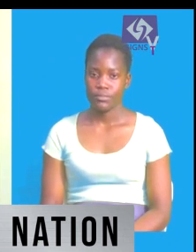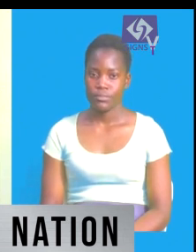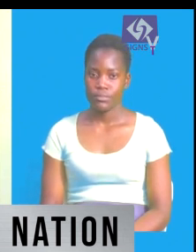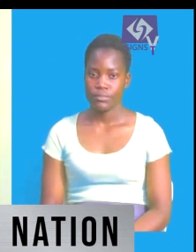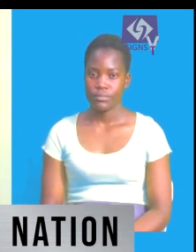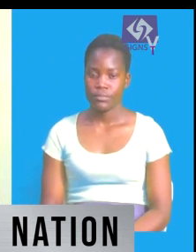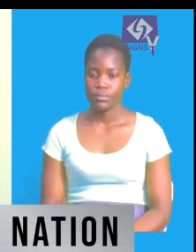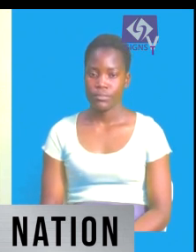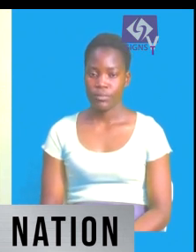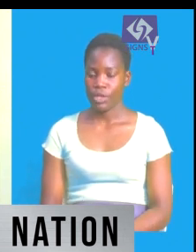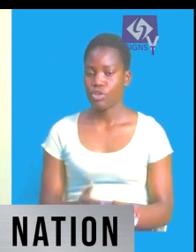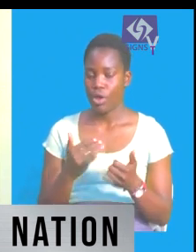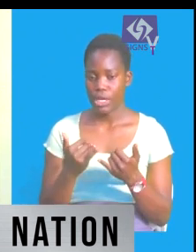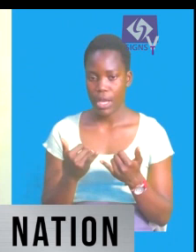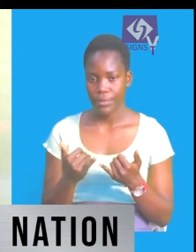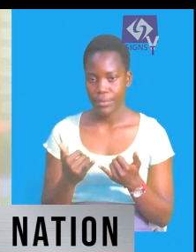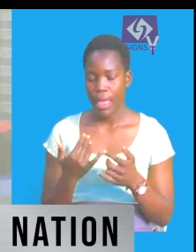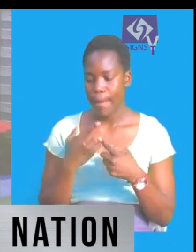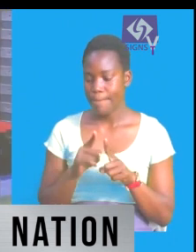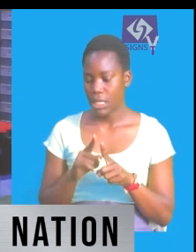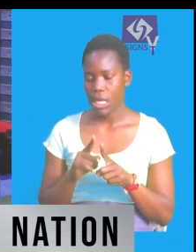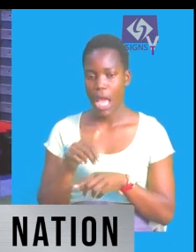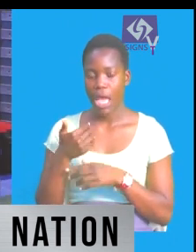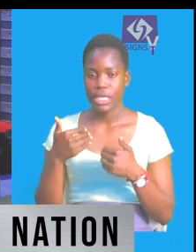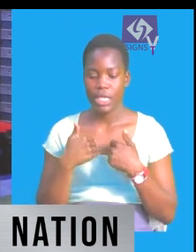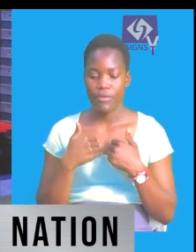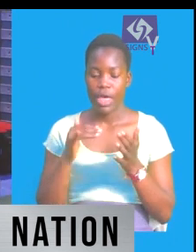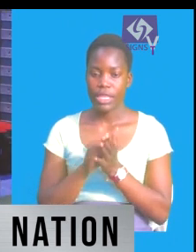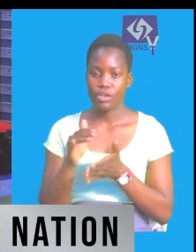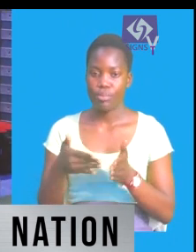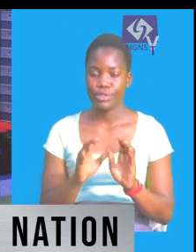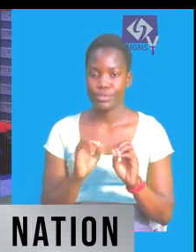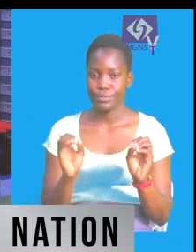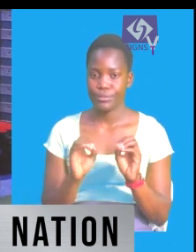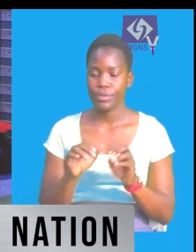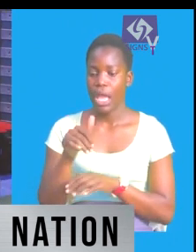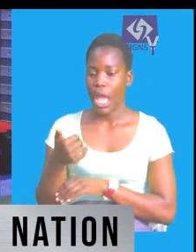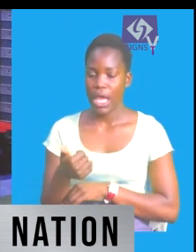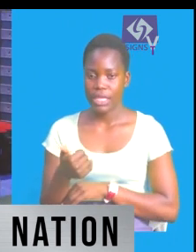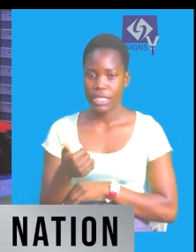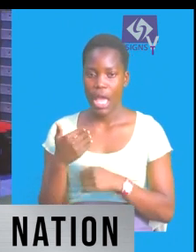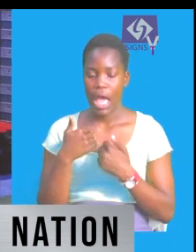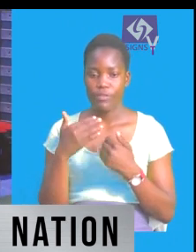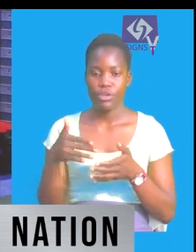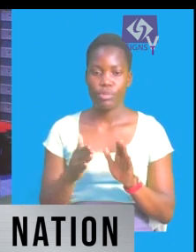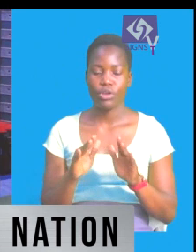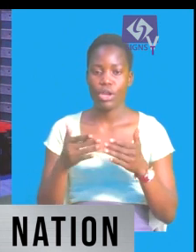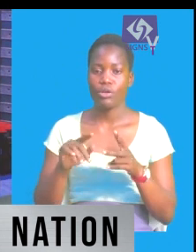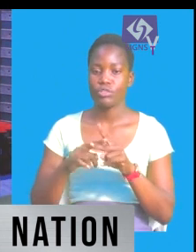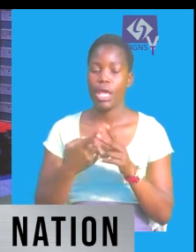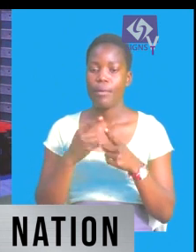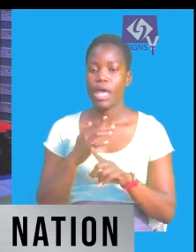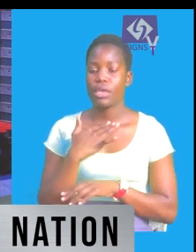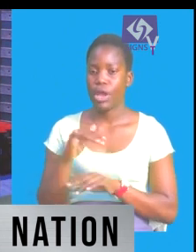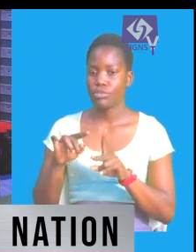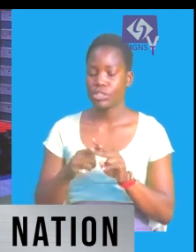those things. No. But some don't have that privilege. Some lack the privilege of how to start, but they want to start.